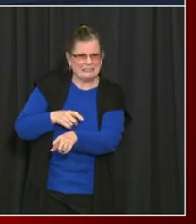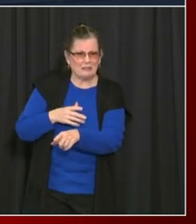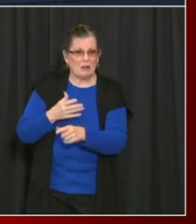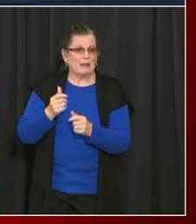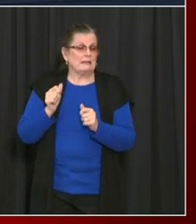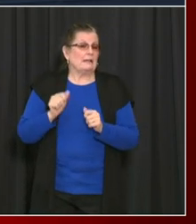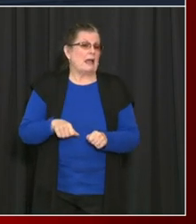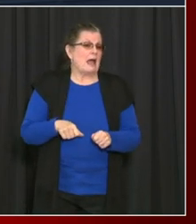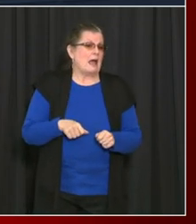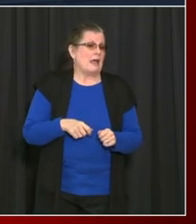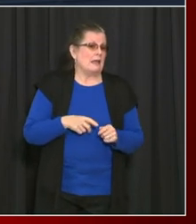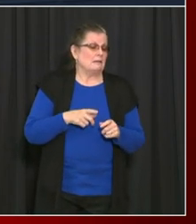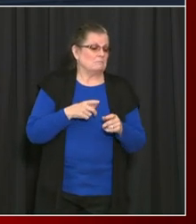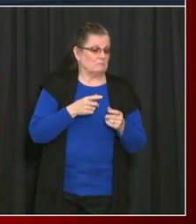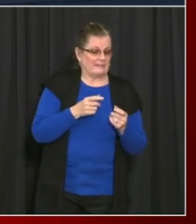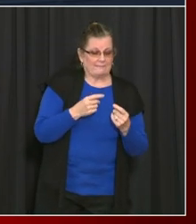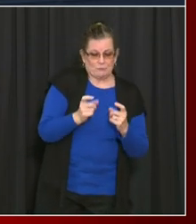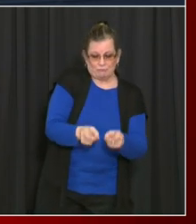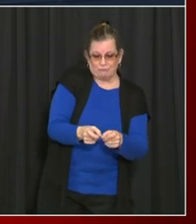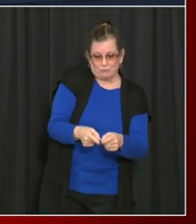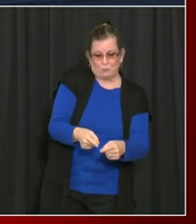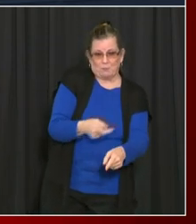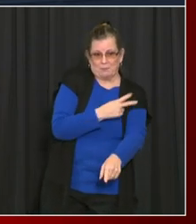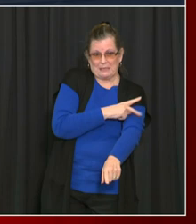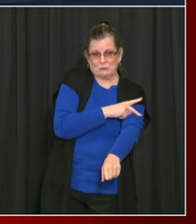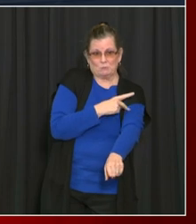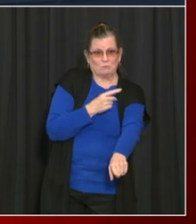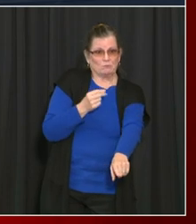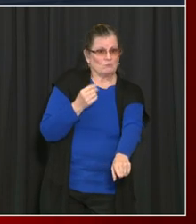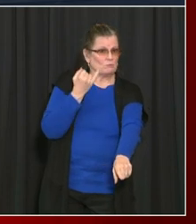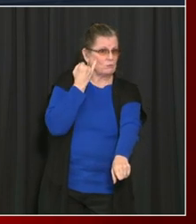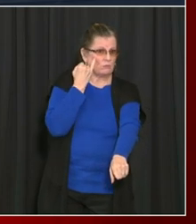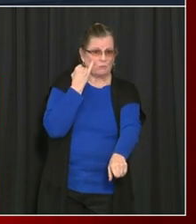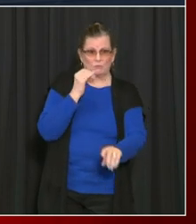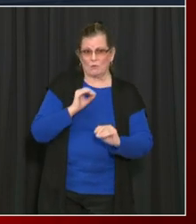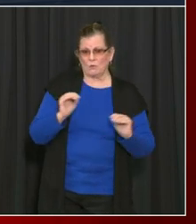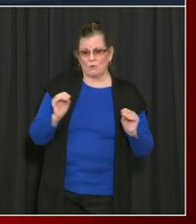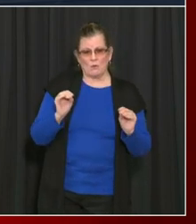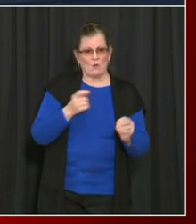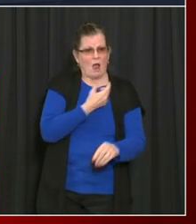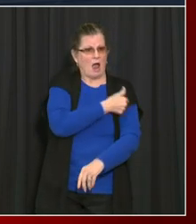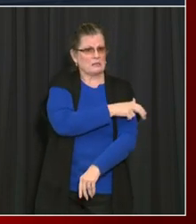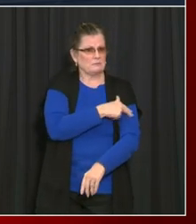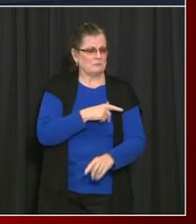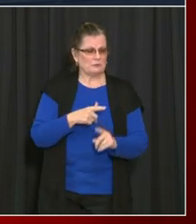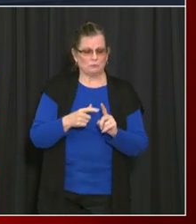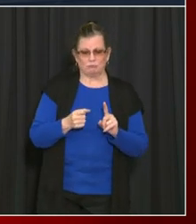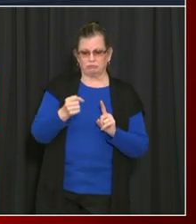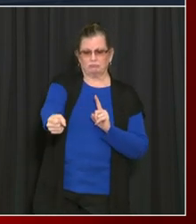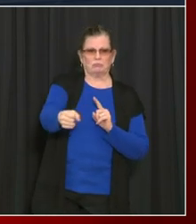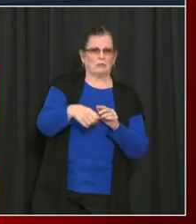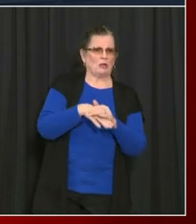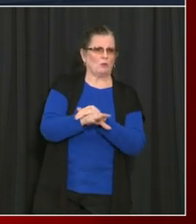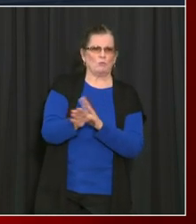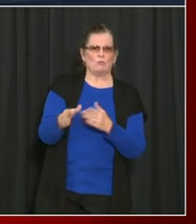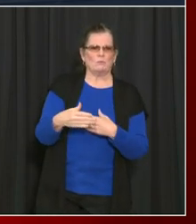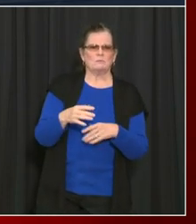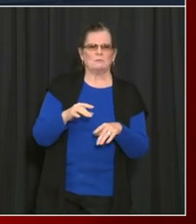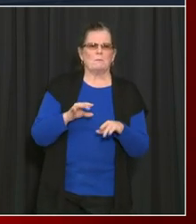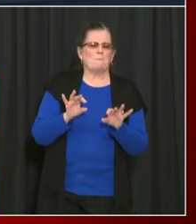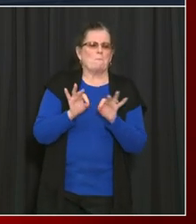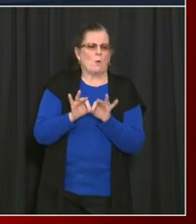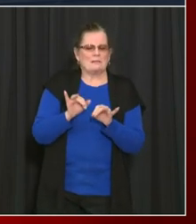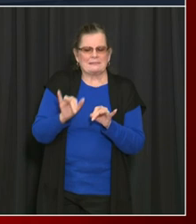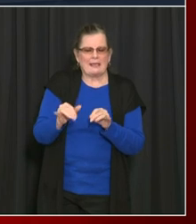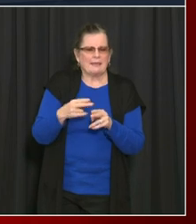to patients that may have no requirement for hospitalizations or may have short stay hospitalizations,